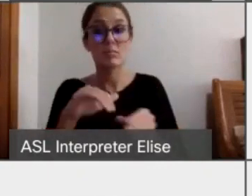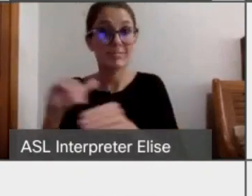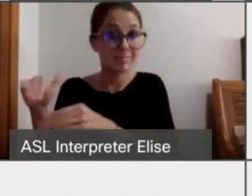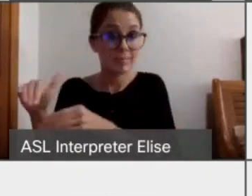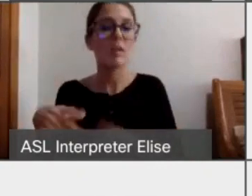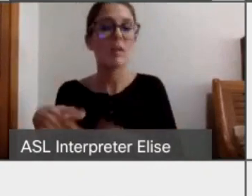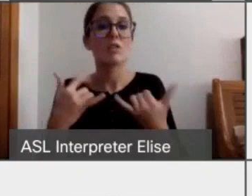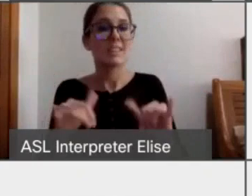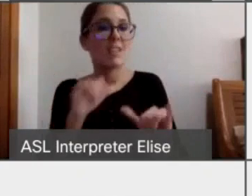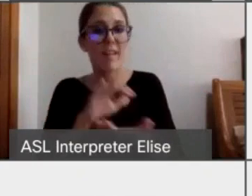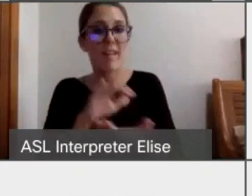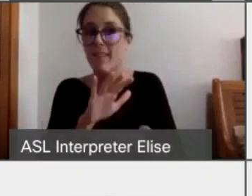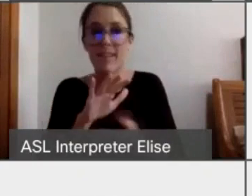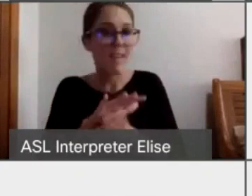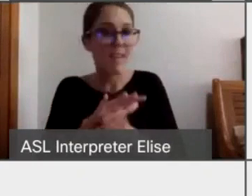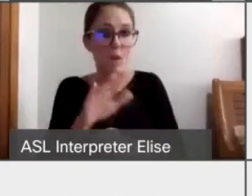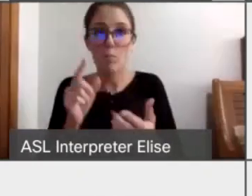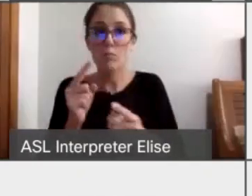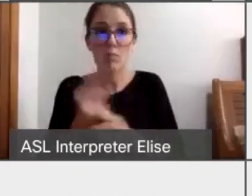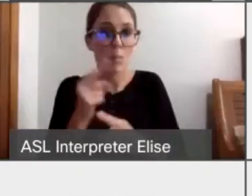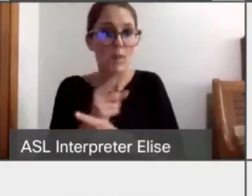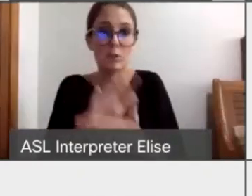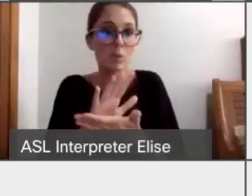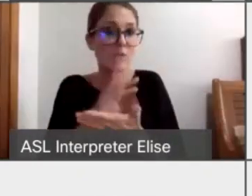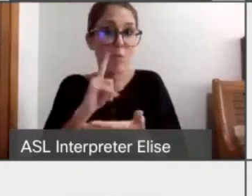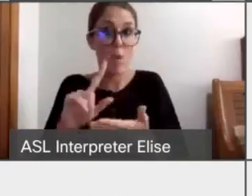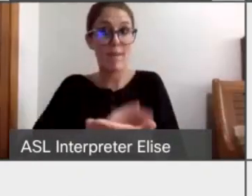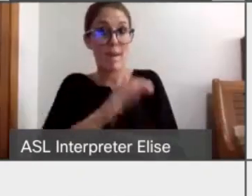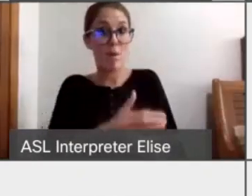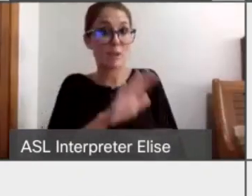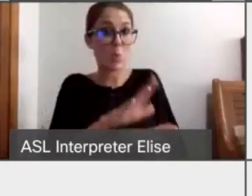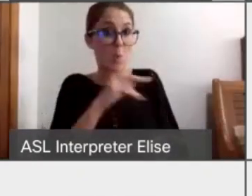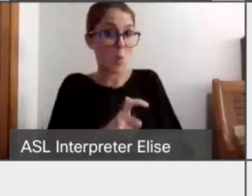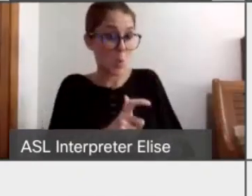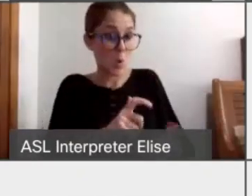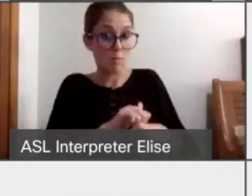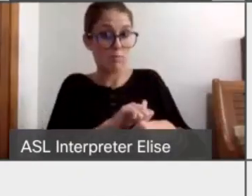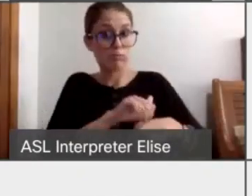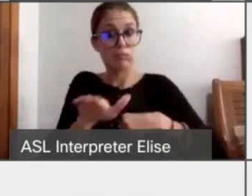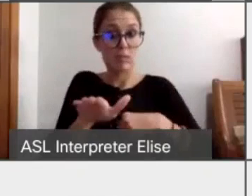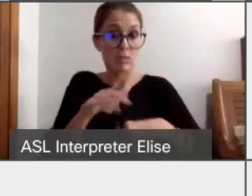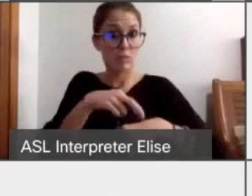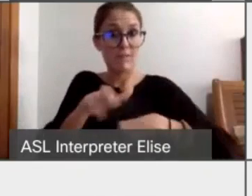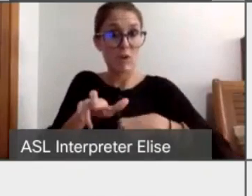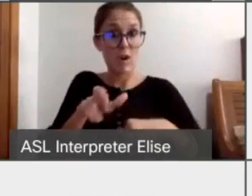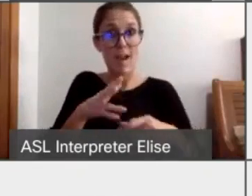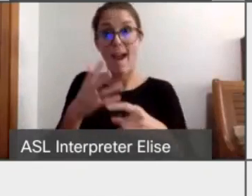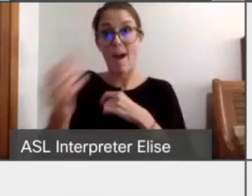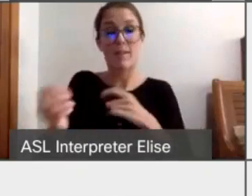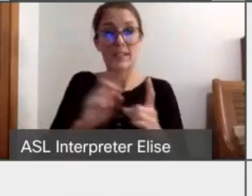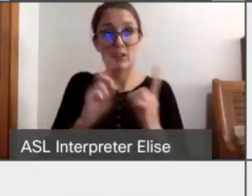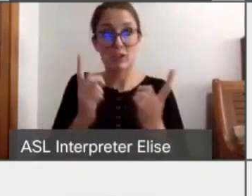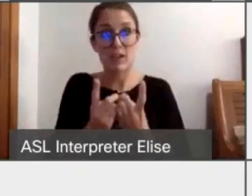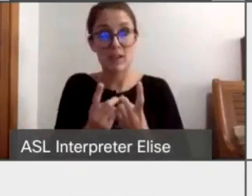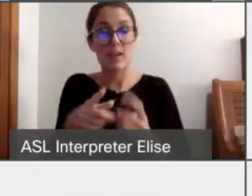schools, appropriate schools, for the amount of children that are getting referred out of district. And now, especially with the autism rate is like 1 in 44, our public